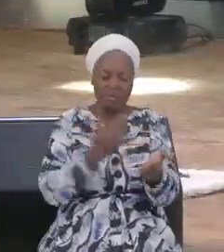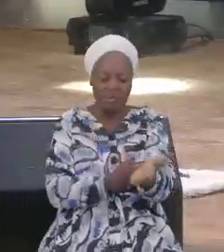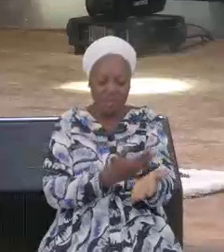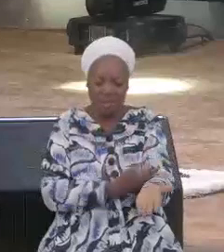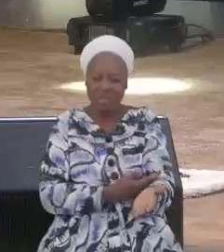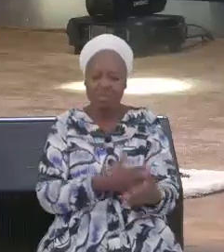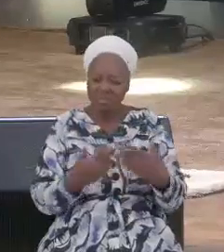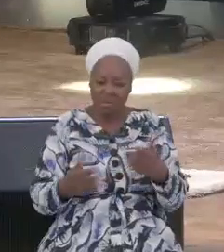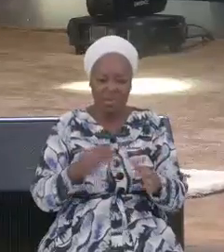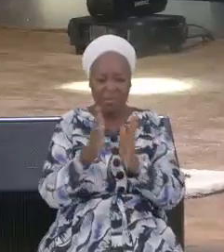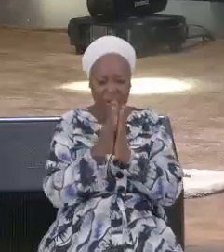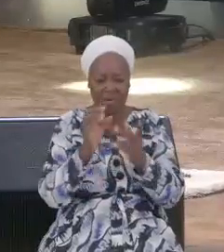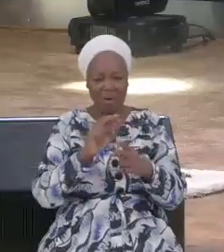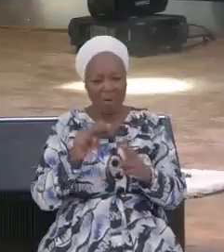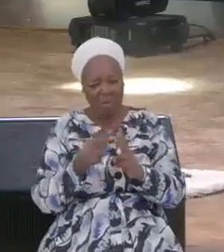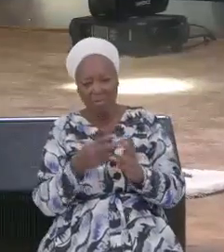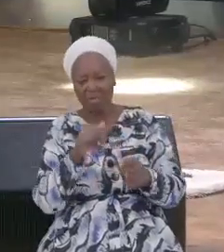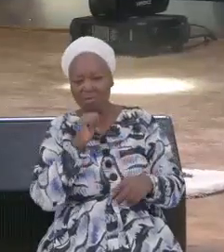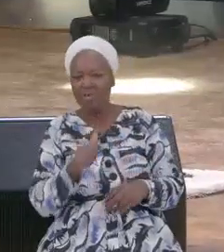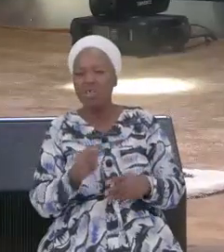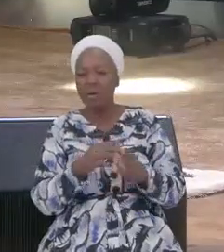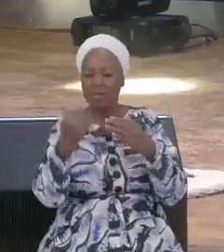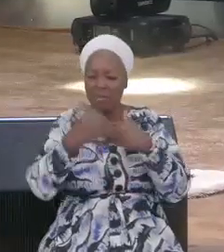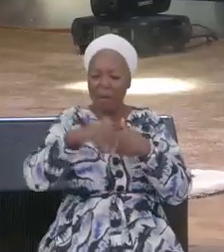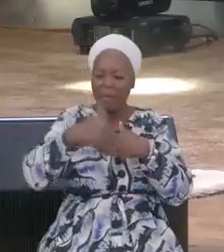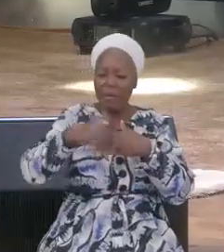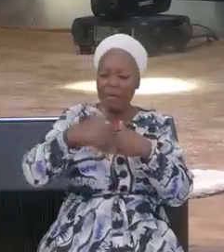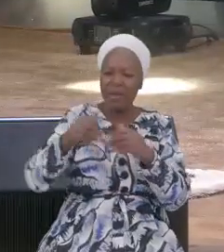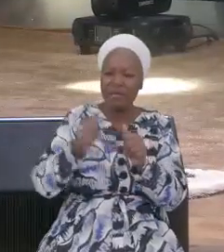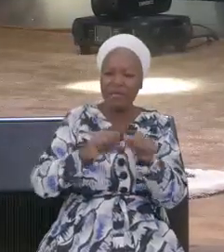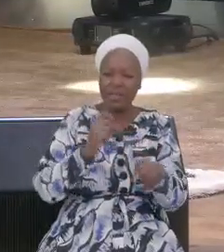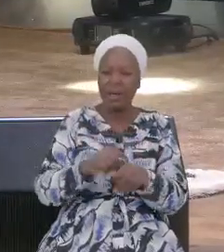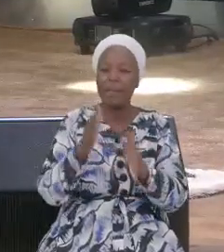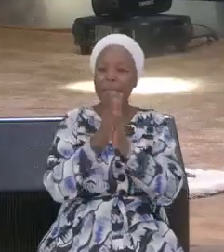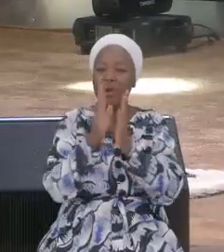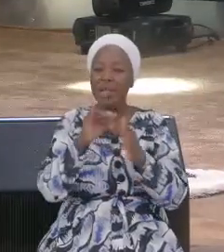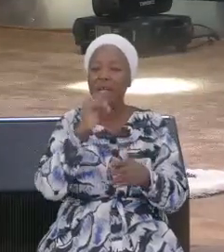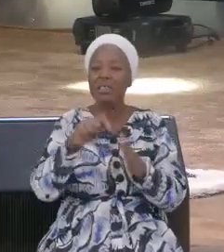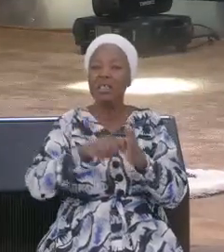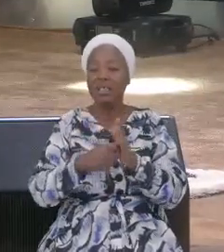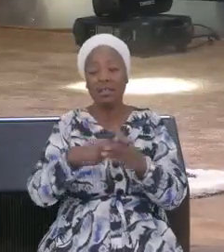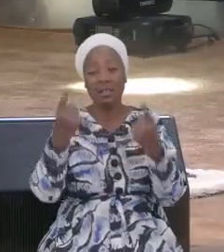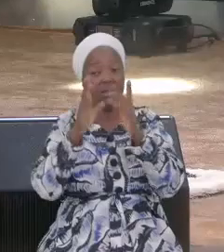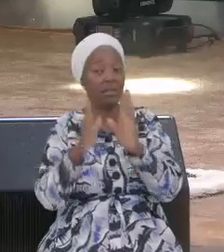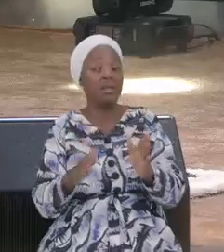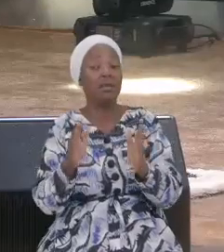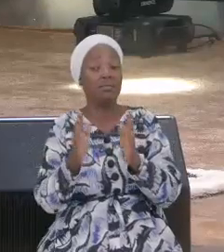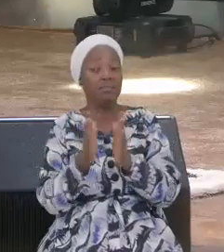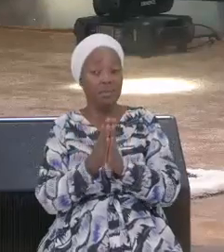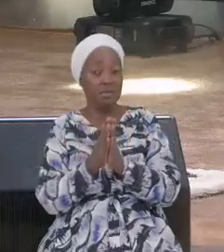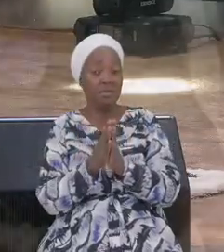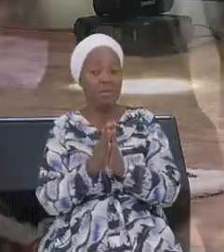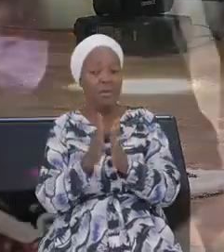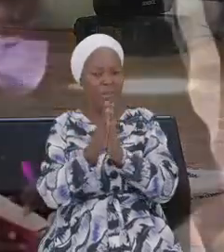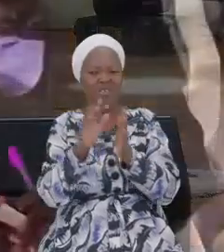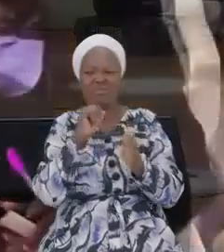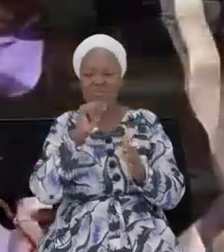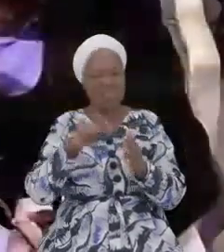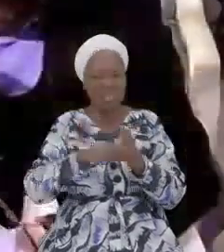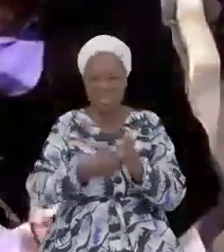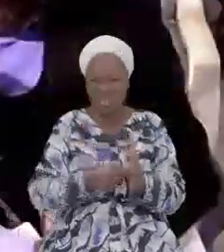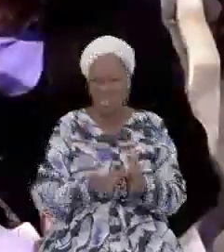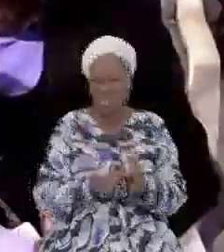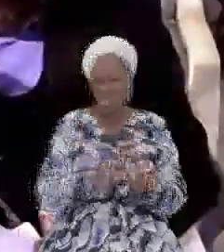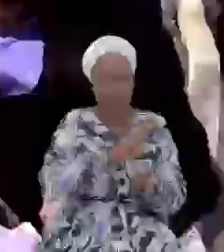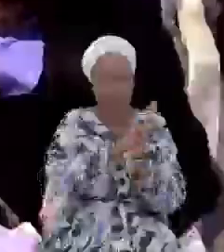prayed everywhere. Prayer is the key. Sinners pray. Prayer is not their key. Repentance is